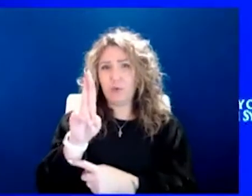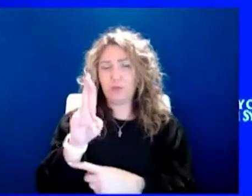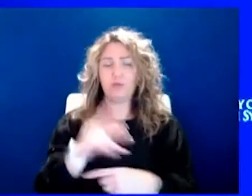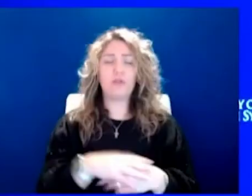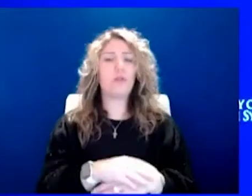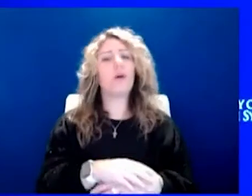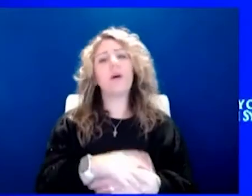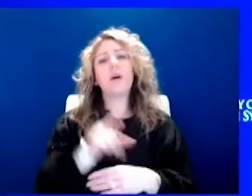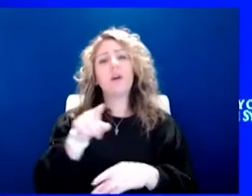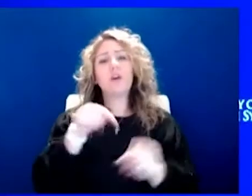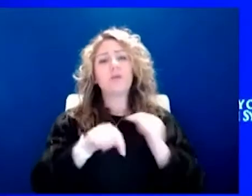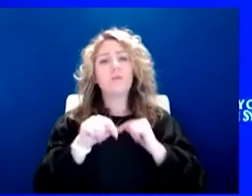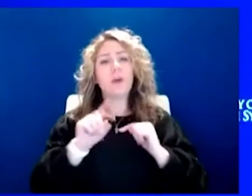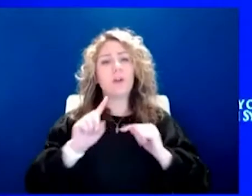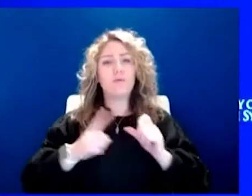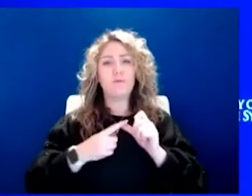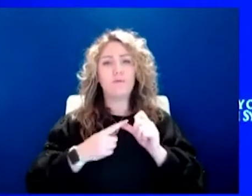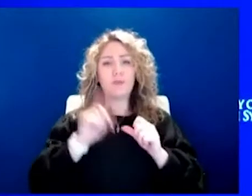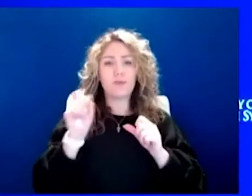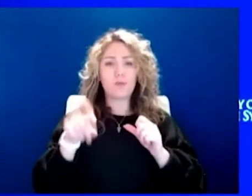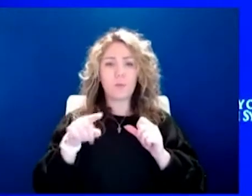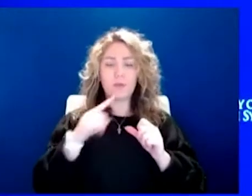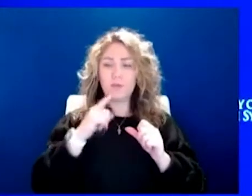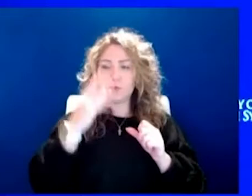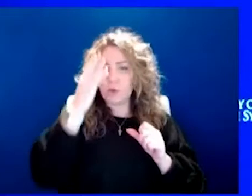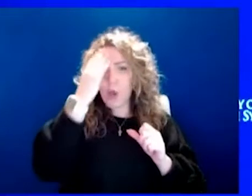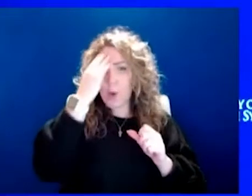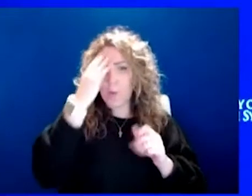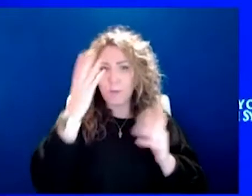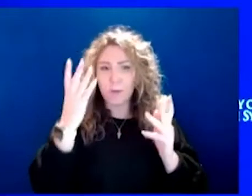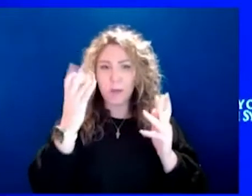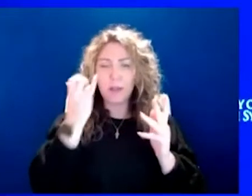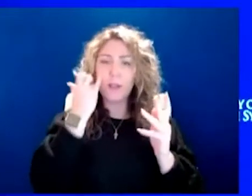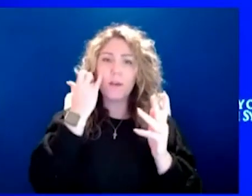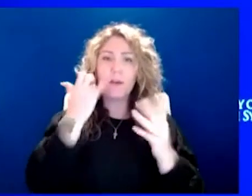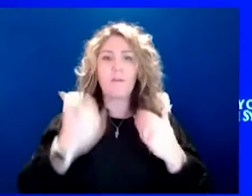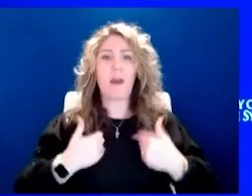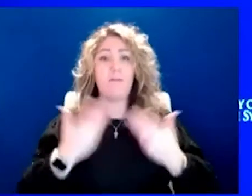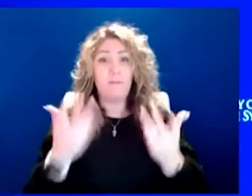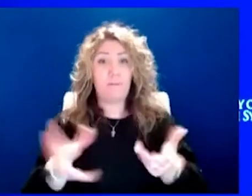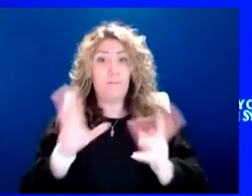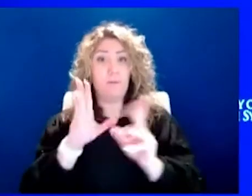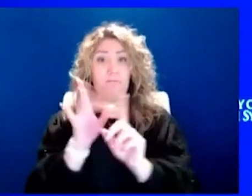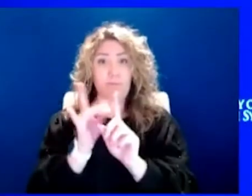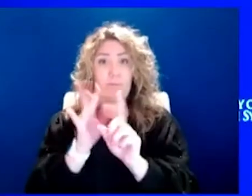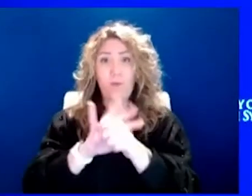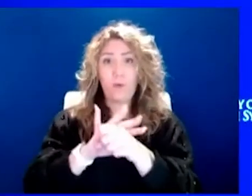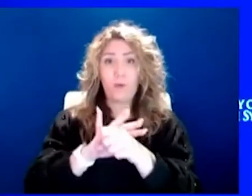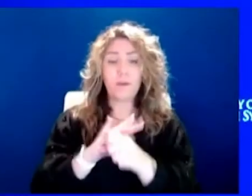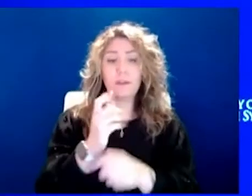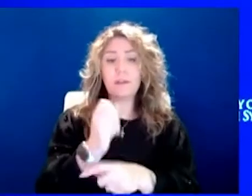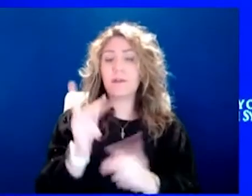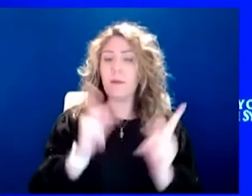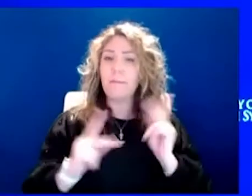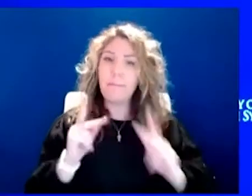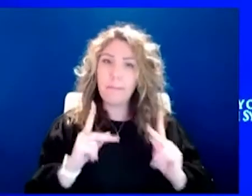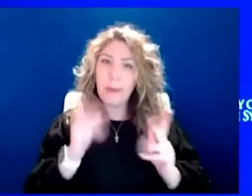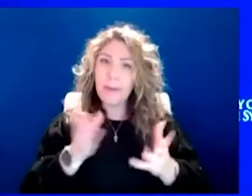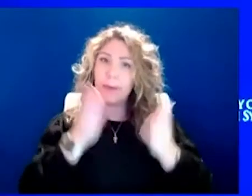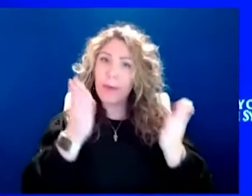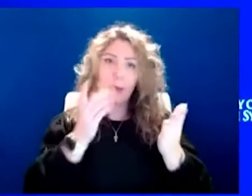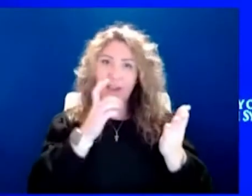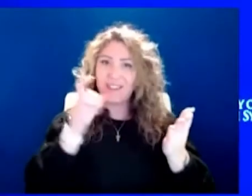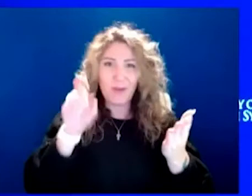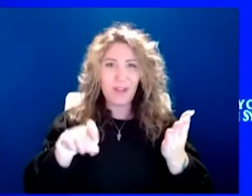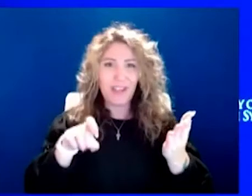question of, if you've had COVID, some people would recommend that you don't need it. The CDC does